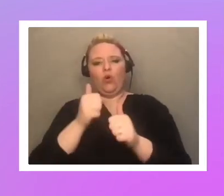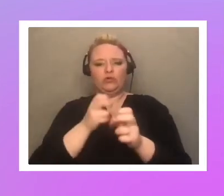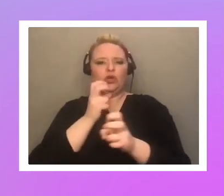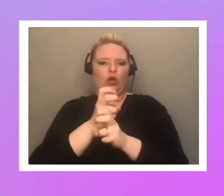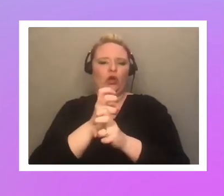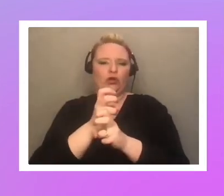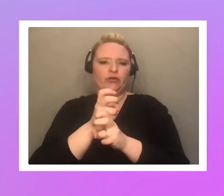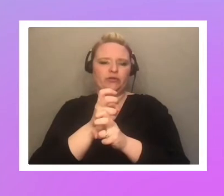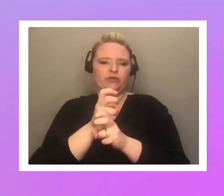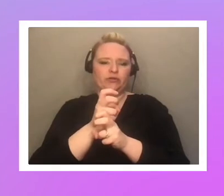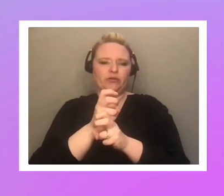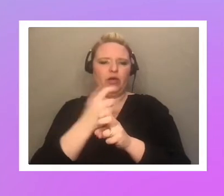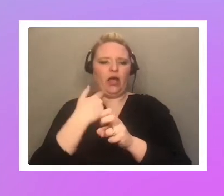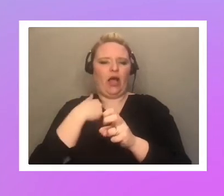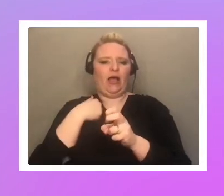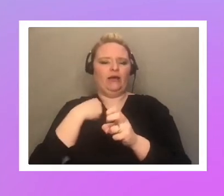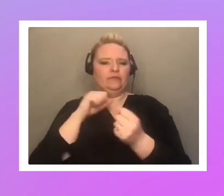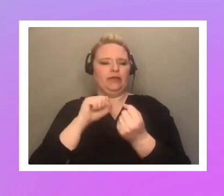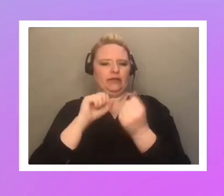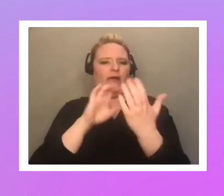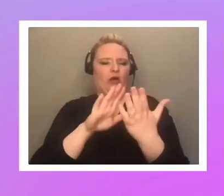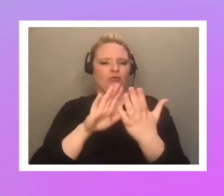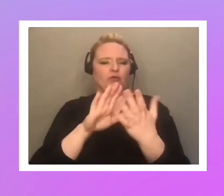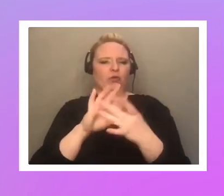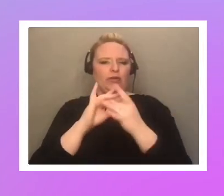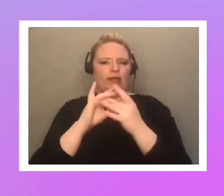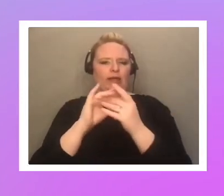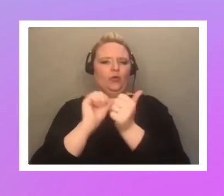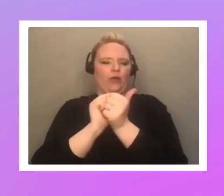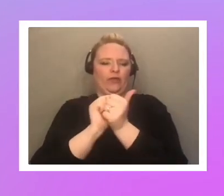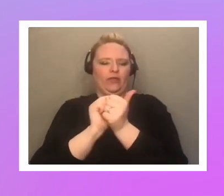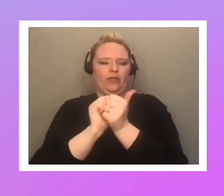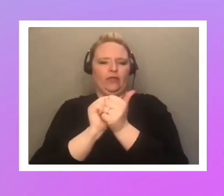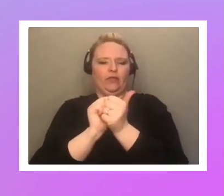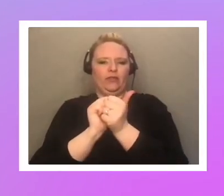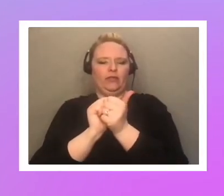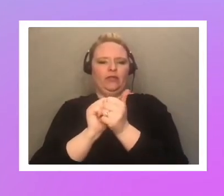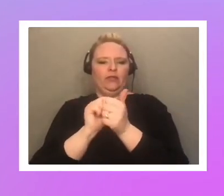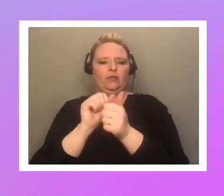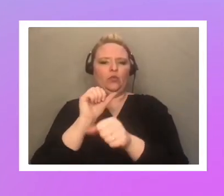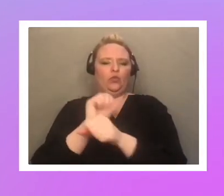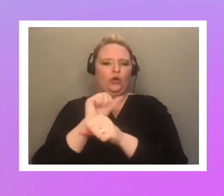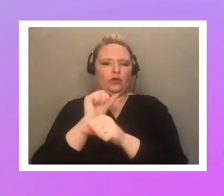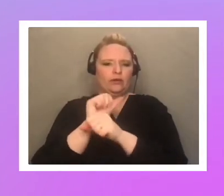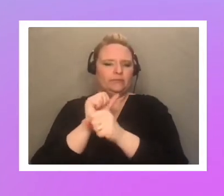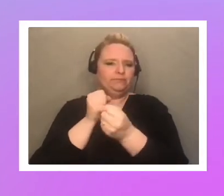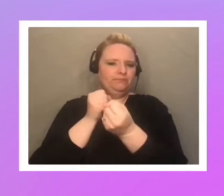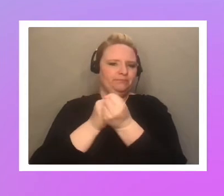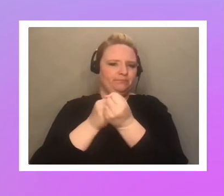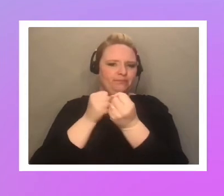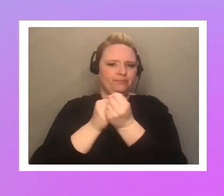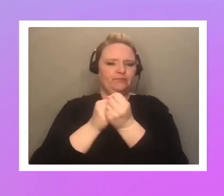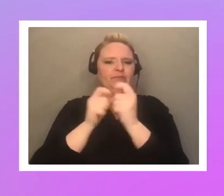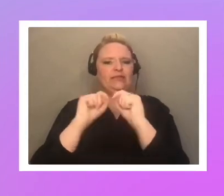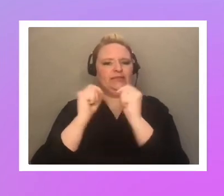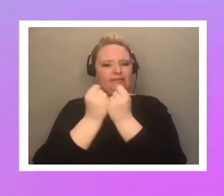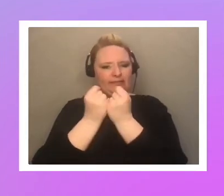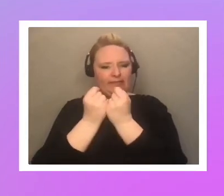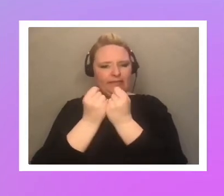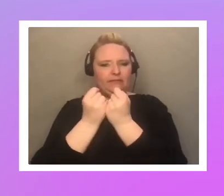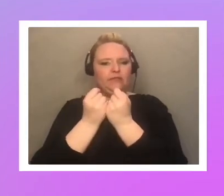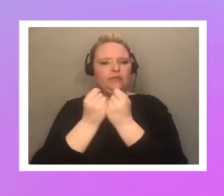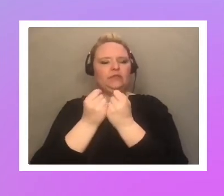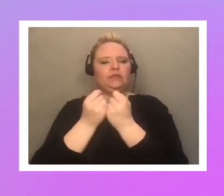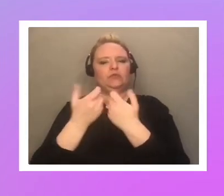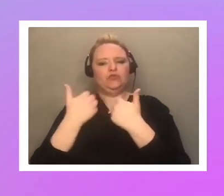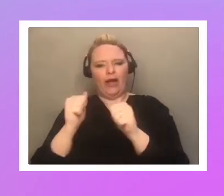that I've encountered when it comes to working for a team that is trying to